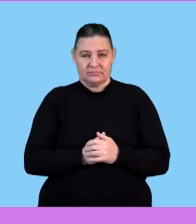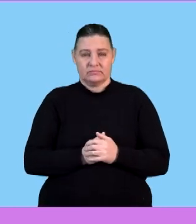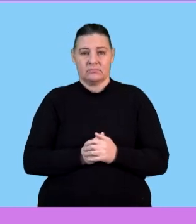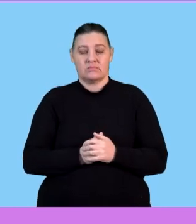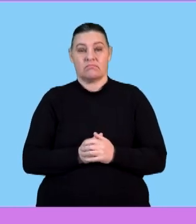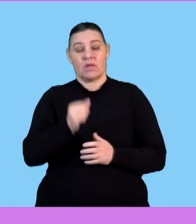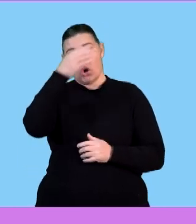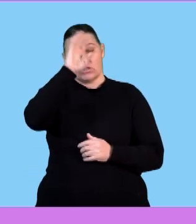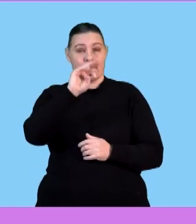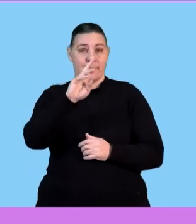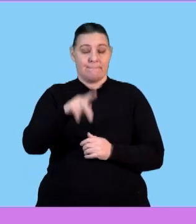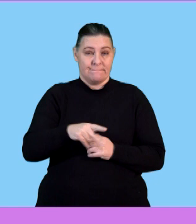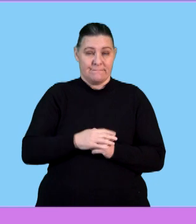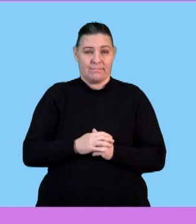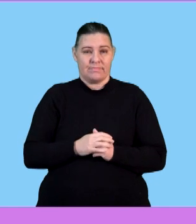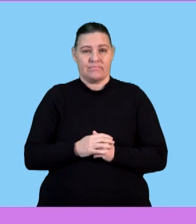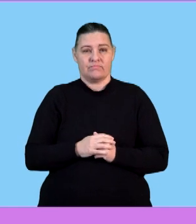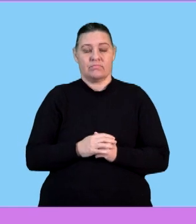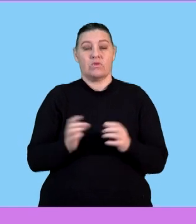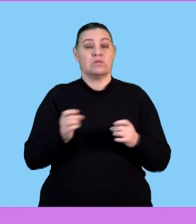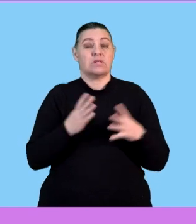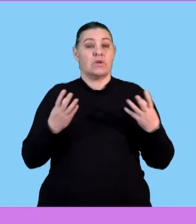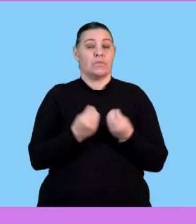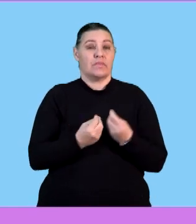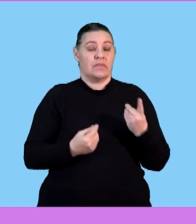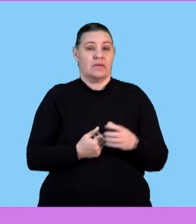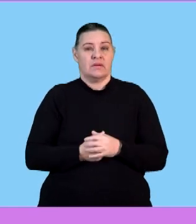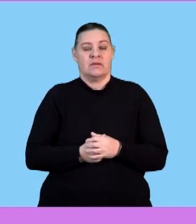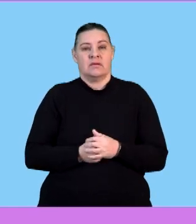So the concept map, and you see what I'm going to flow with today. We're going to start with